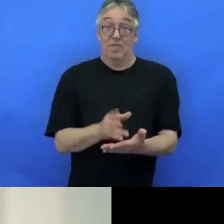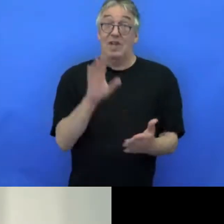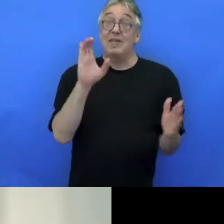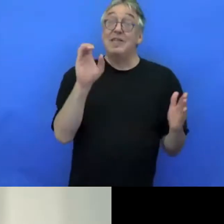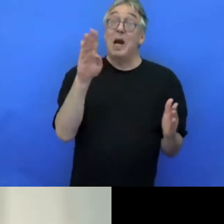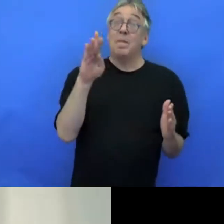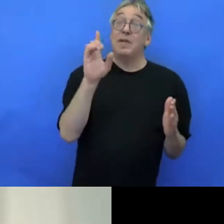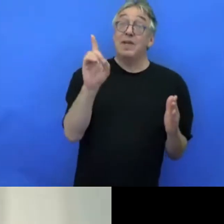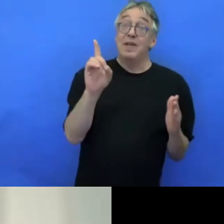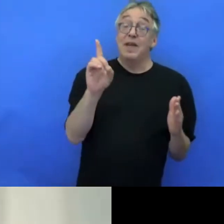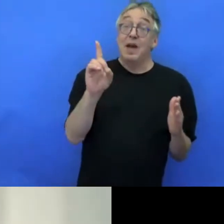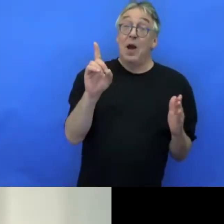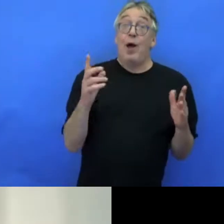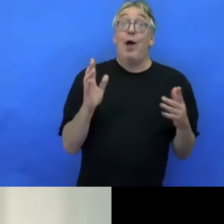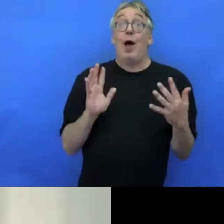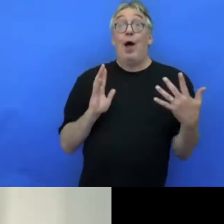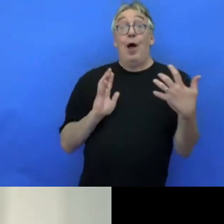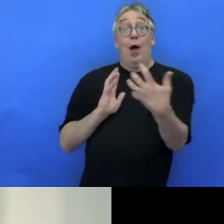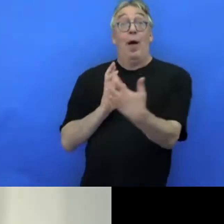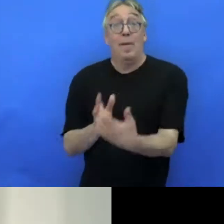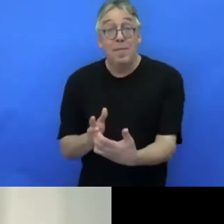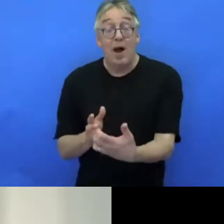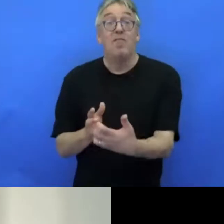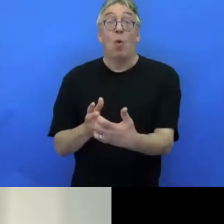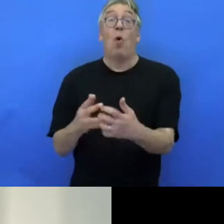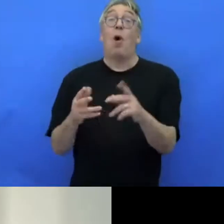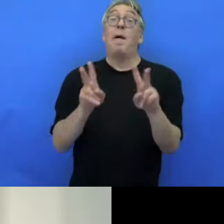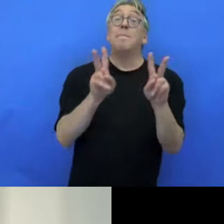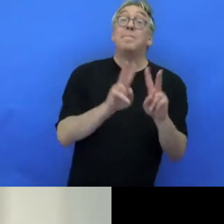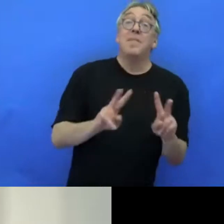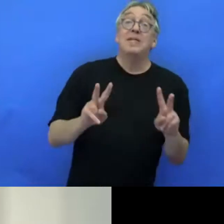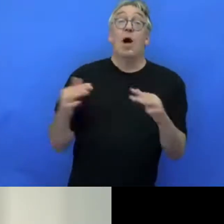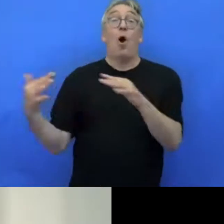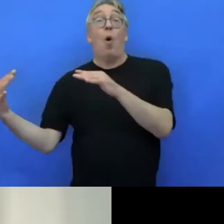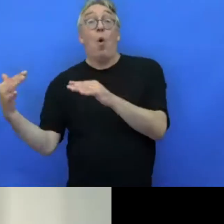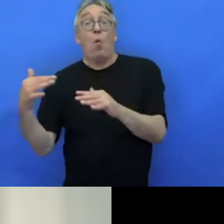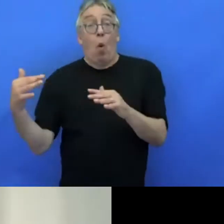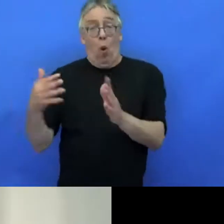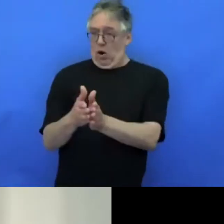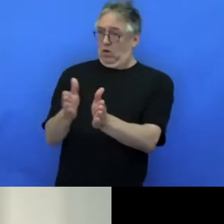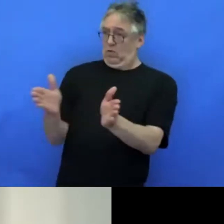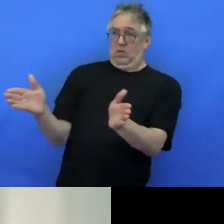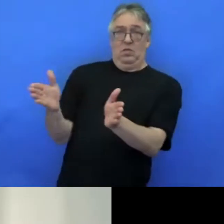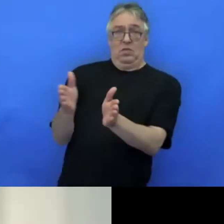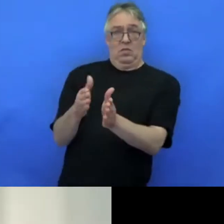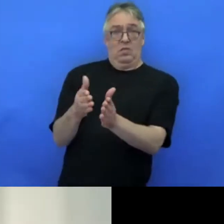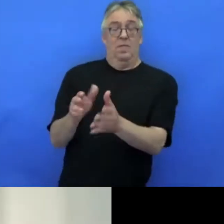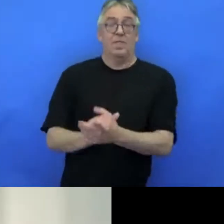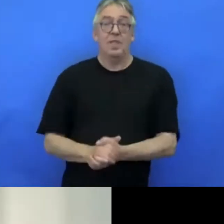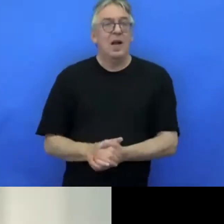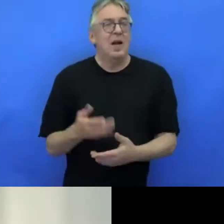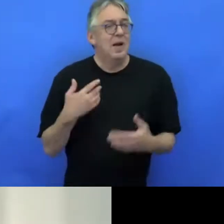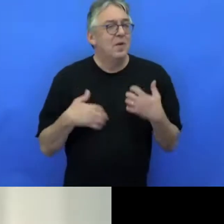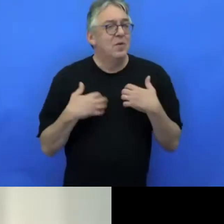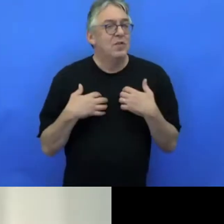And I thought it was interesting hearing the comment about the UN Secretary General referring to the 3 pillars